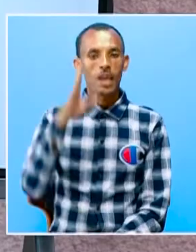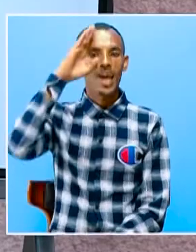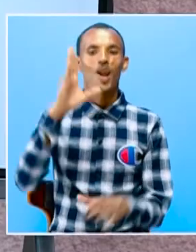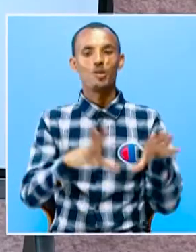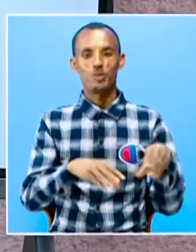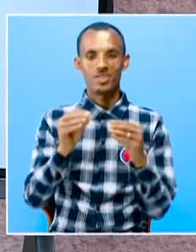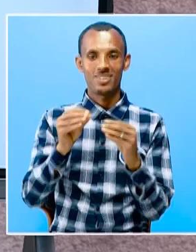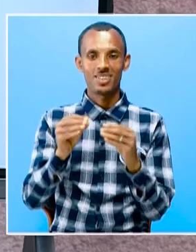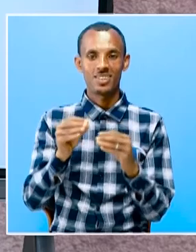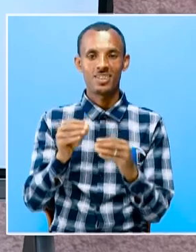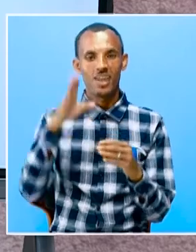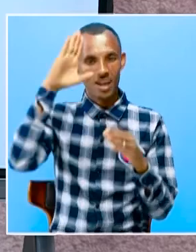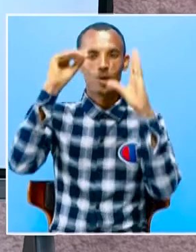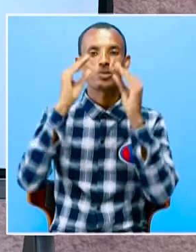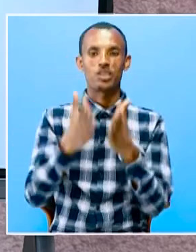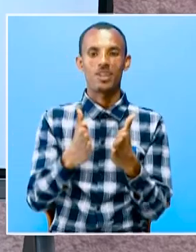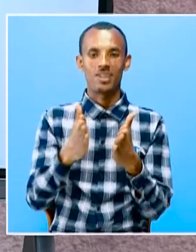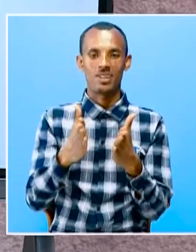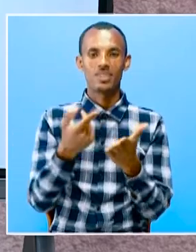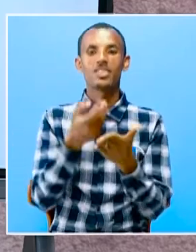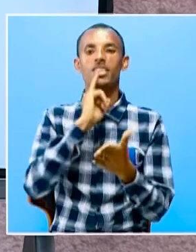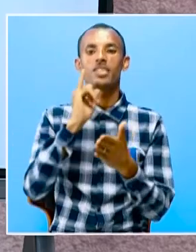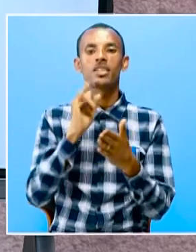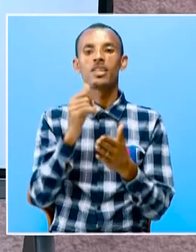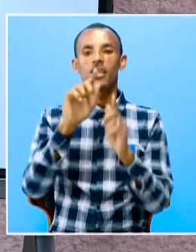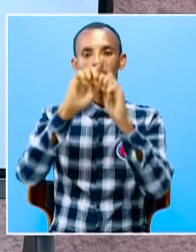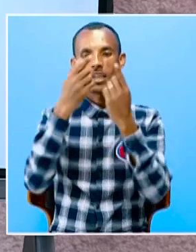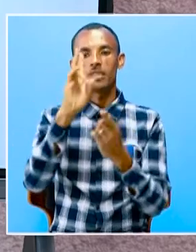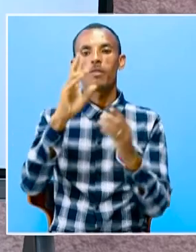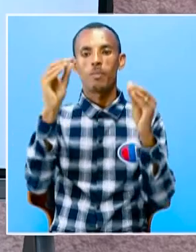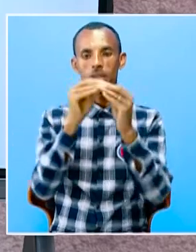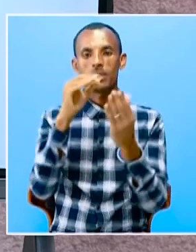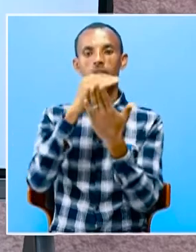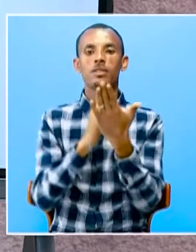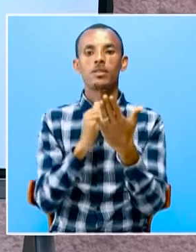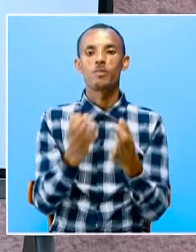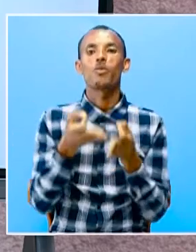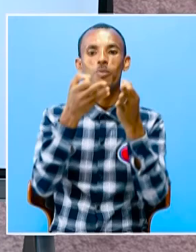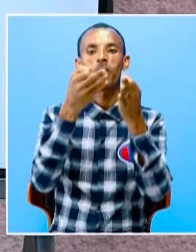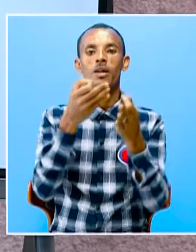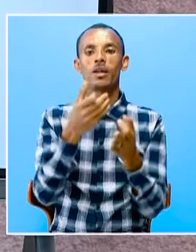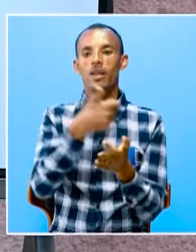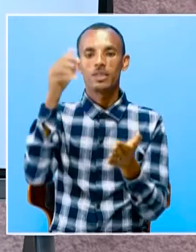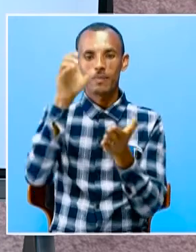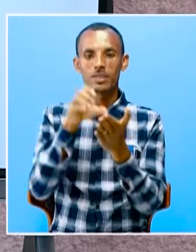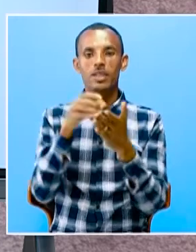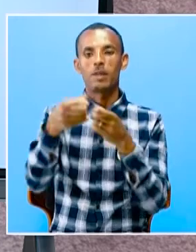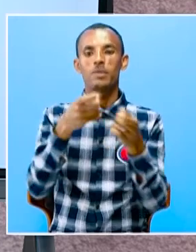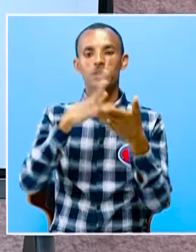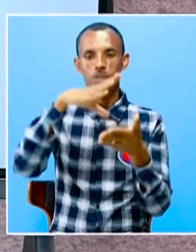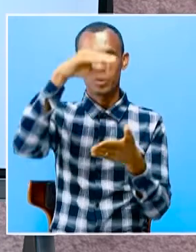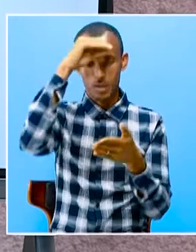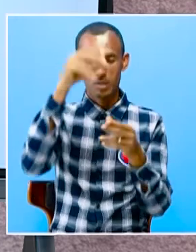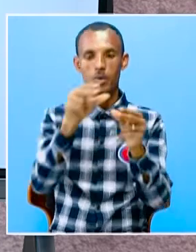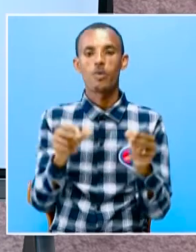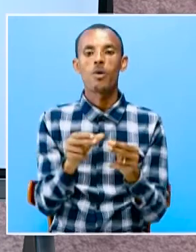Hello students, hello teacher. This is Grade 7 Mathematics lesson brought to you by Addis Ababa City